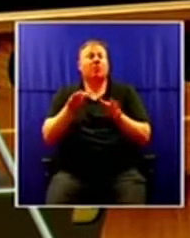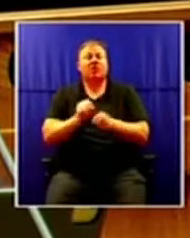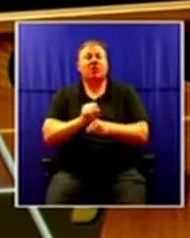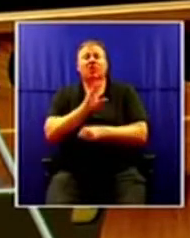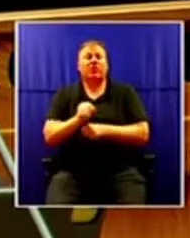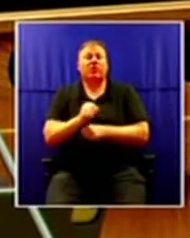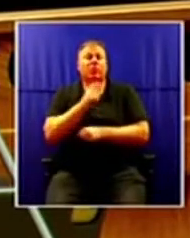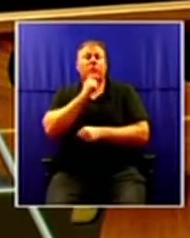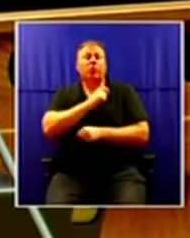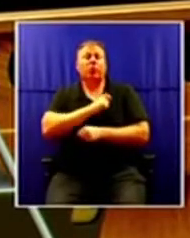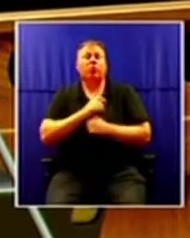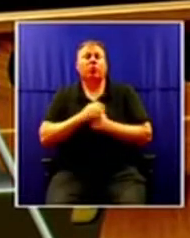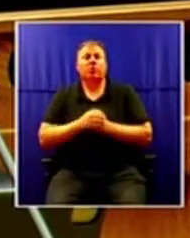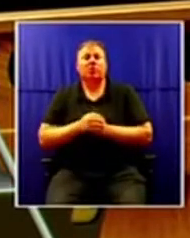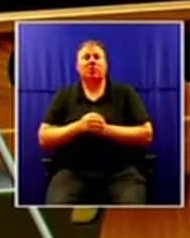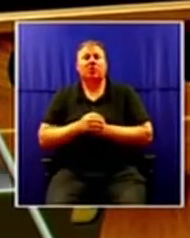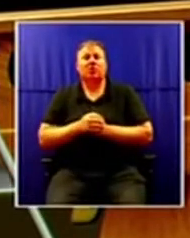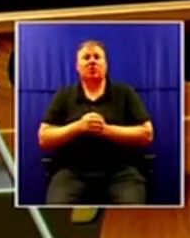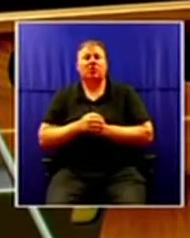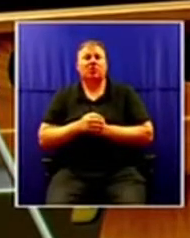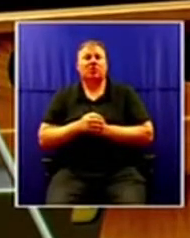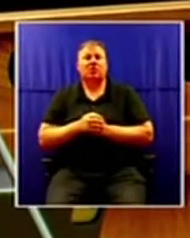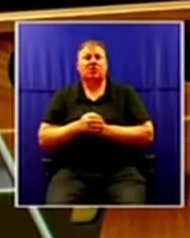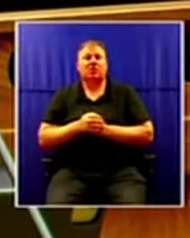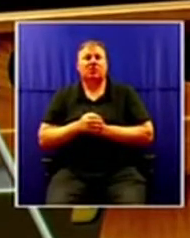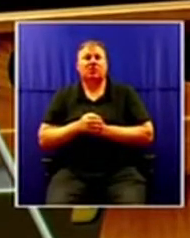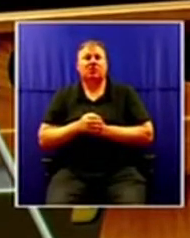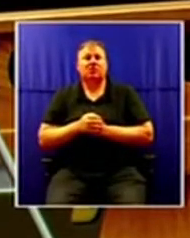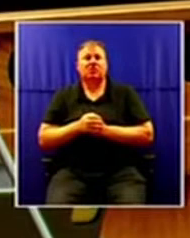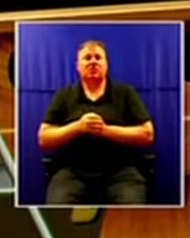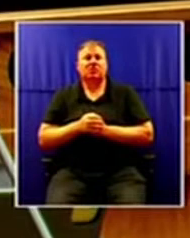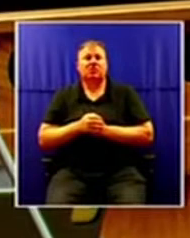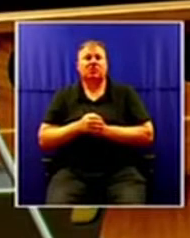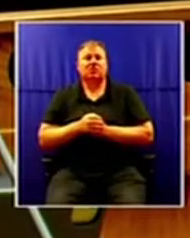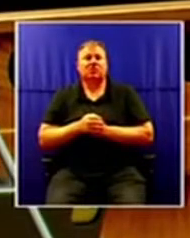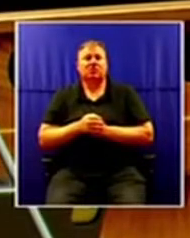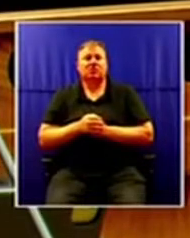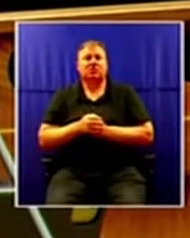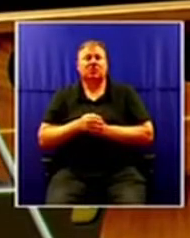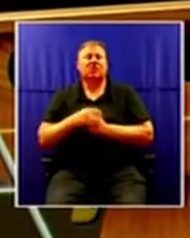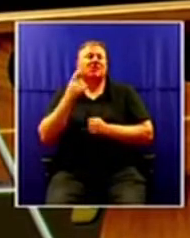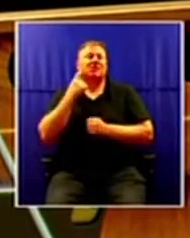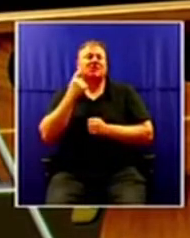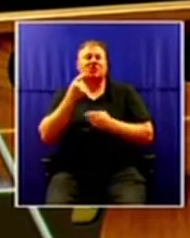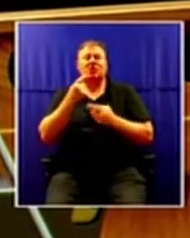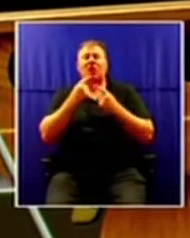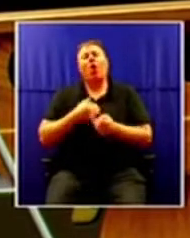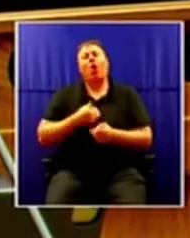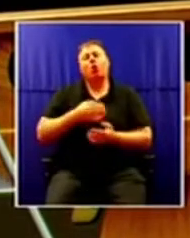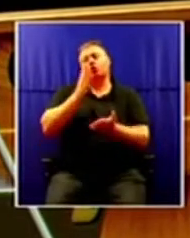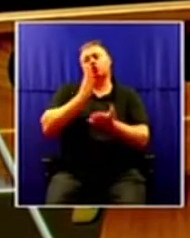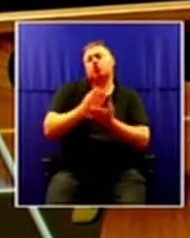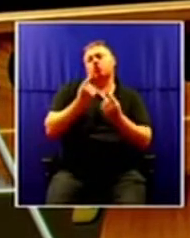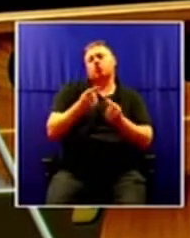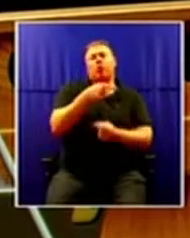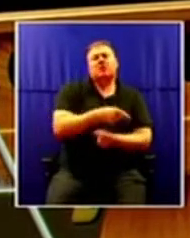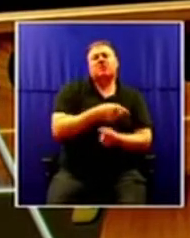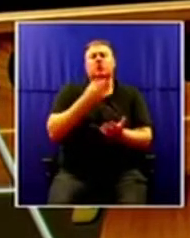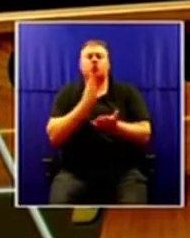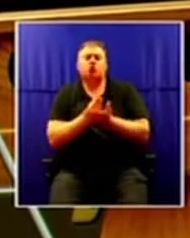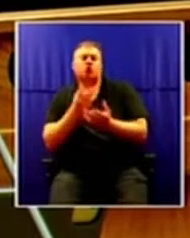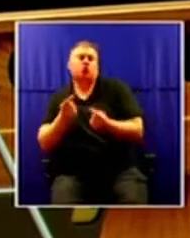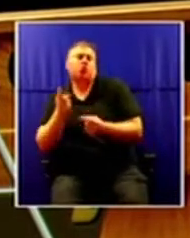It is much easier to say in hindsight what should have been done differently.